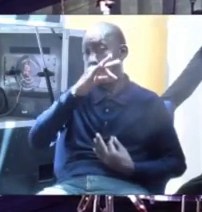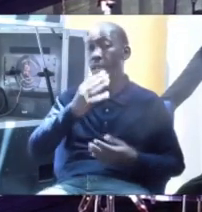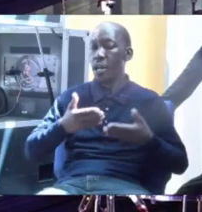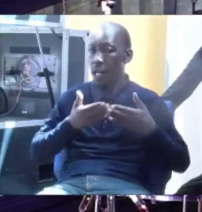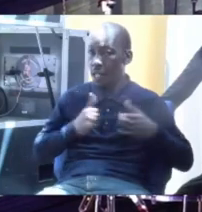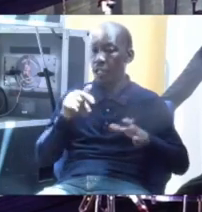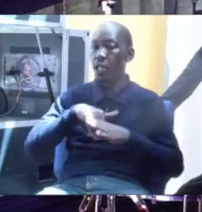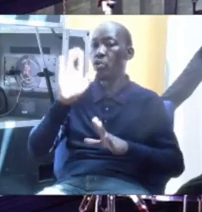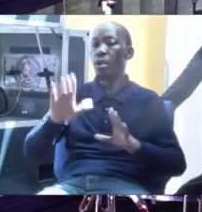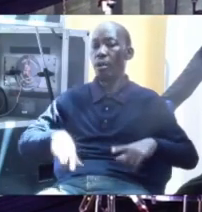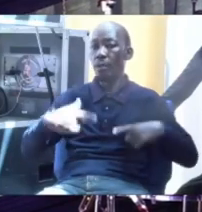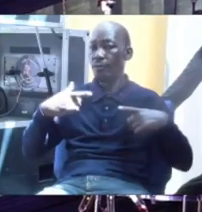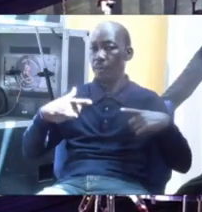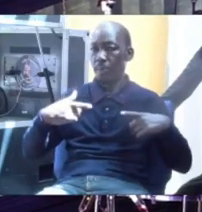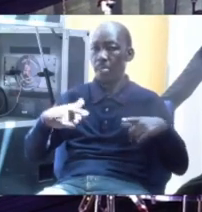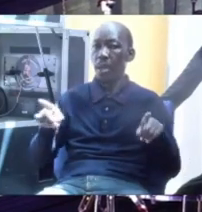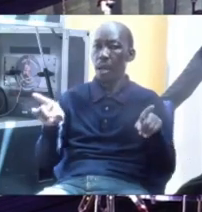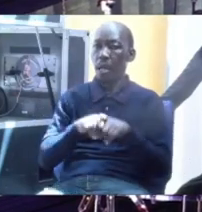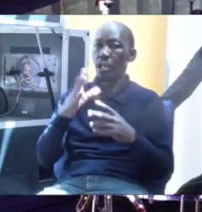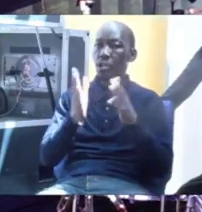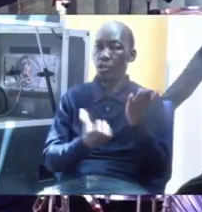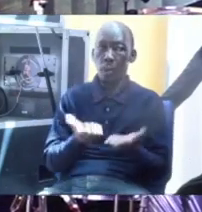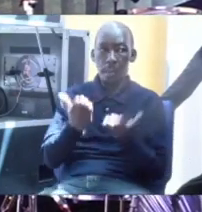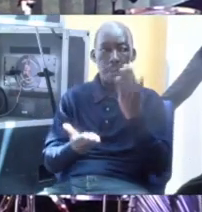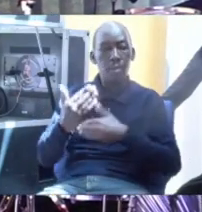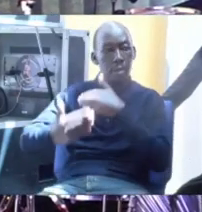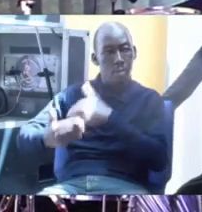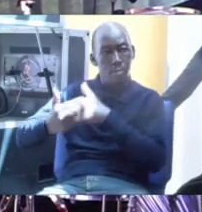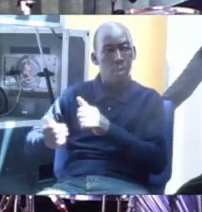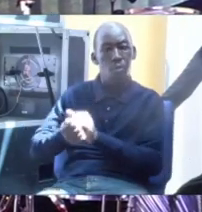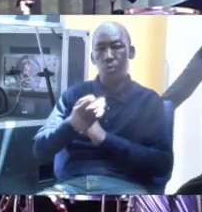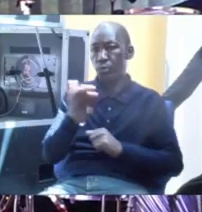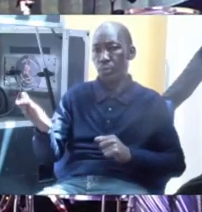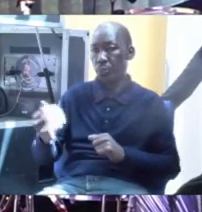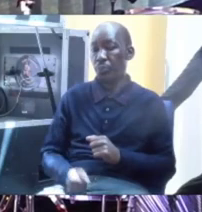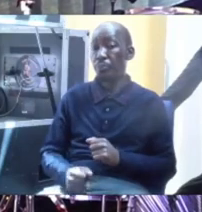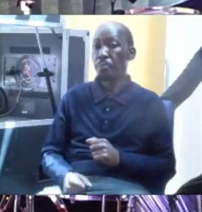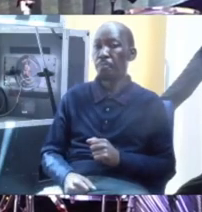Releases in your life. Anaachilia maishani mwako. As your companion. Kwa sababu ni mshirika wako.